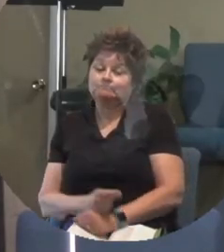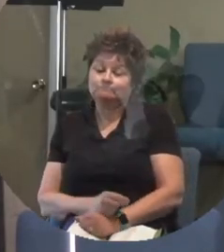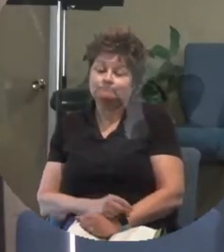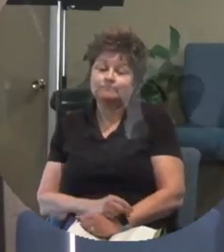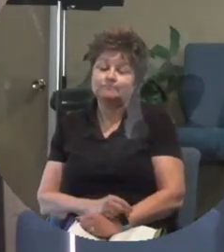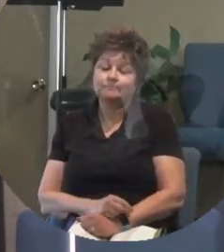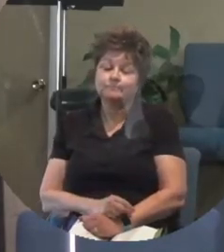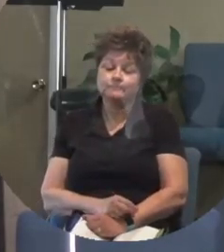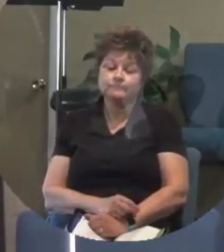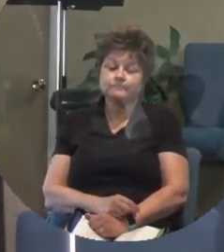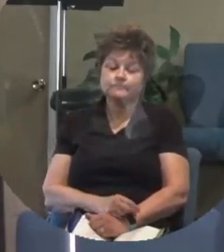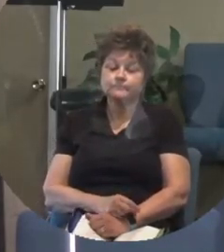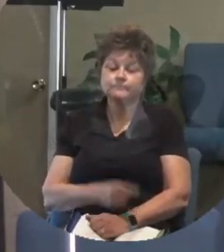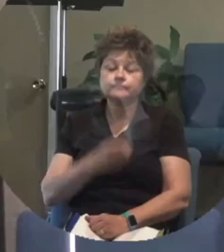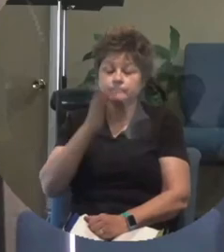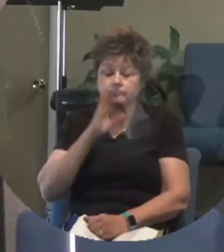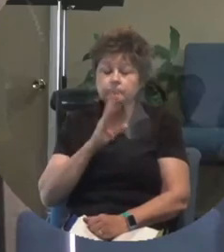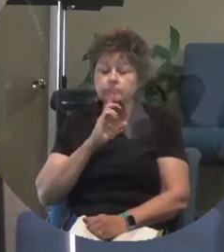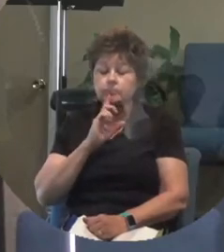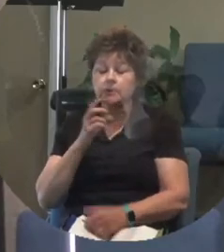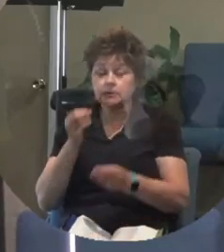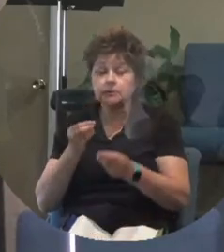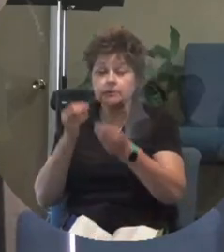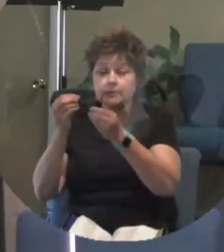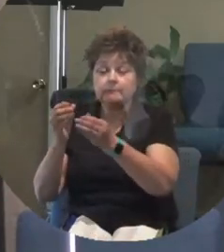You see, here's what God is. God's a giver.